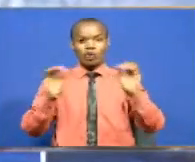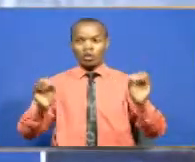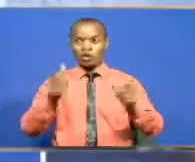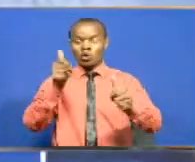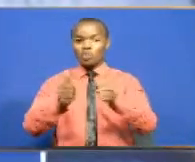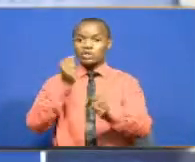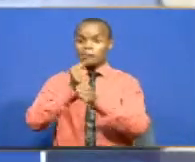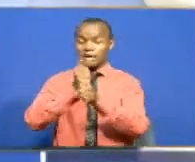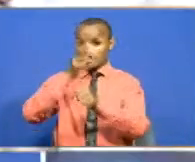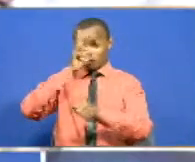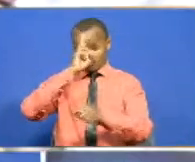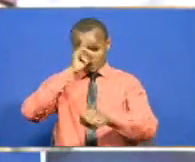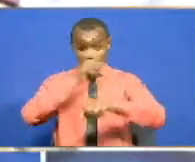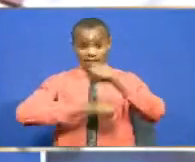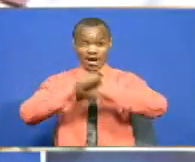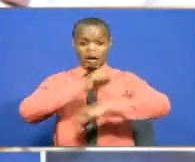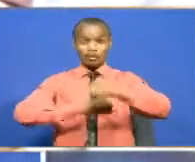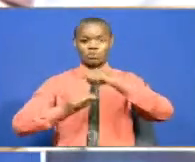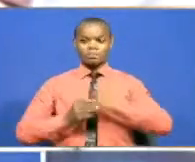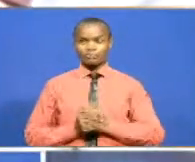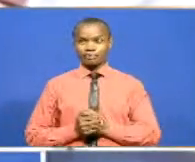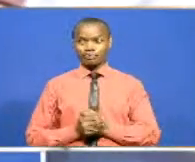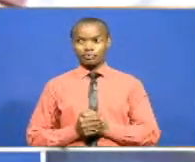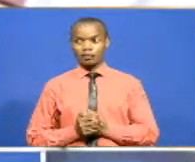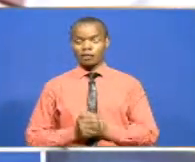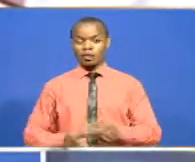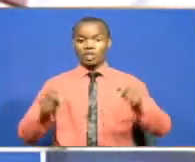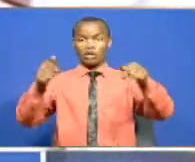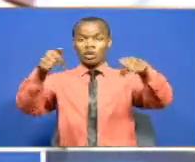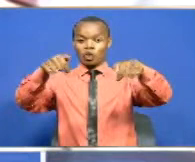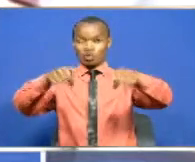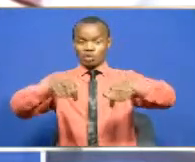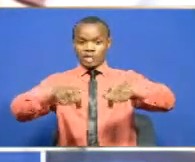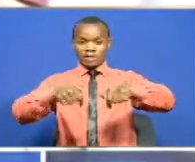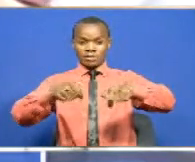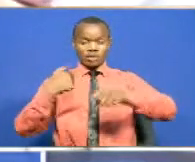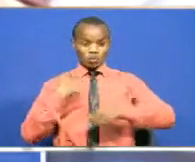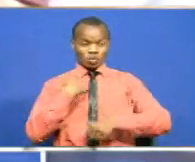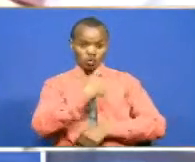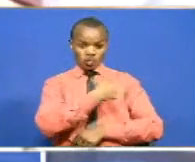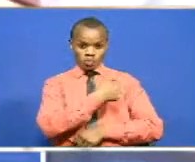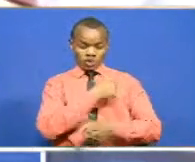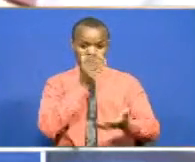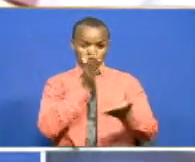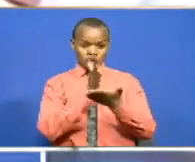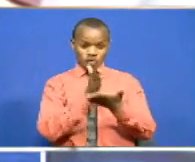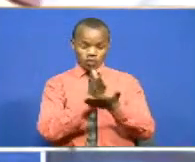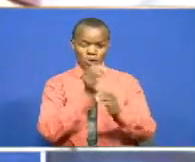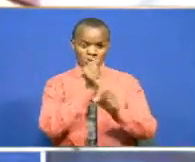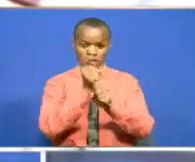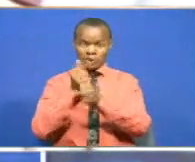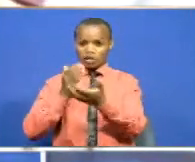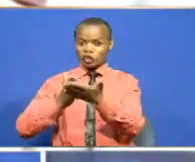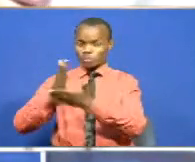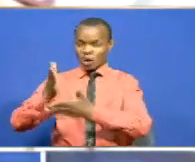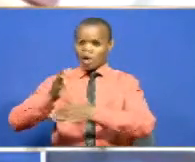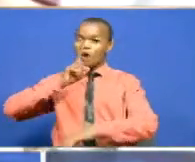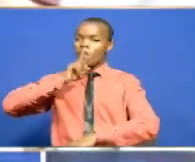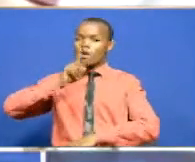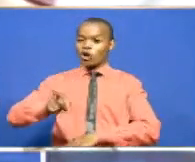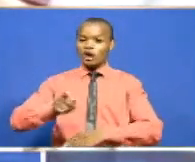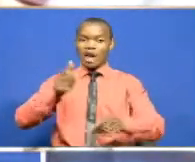personnel to take action. Leo tulikuwa tukihakikisha zile amri ambazo zilitolewa juu ya ugonjwa wa